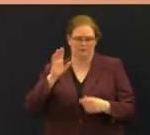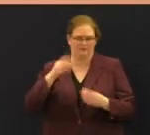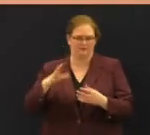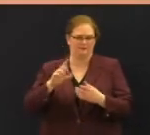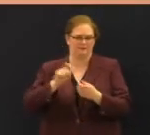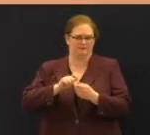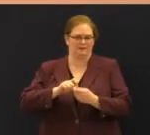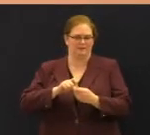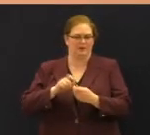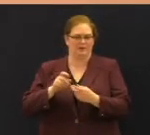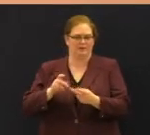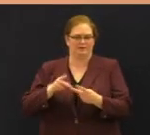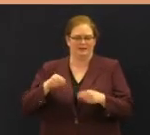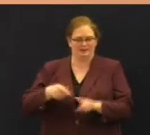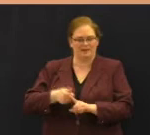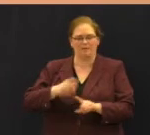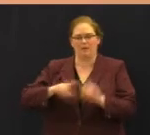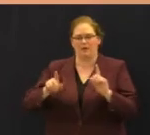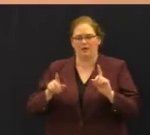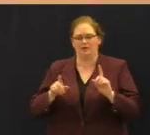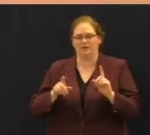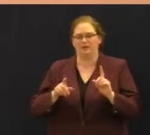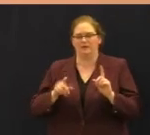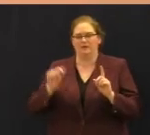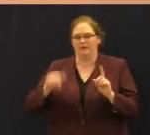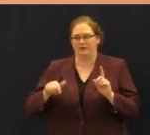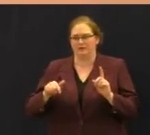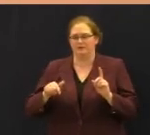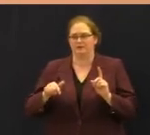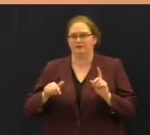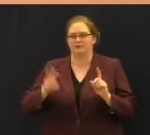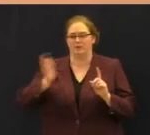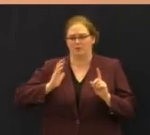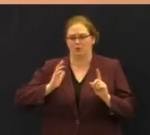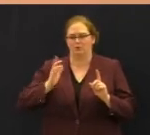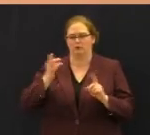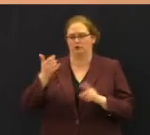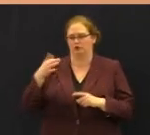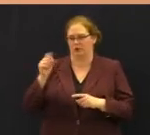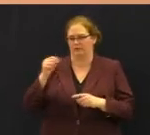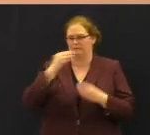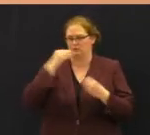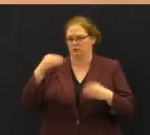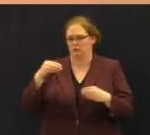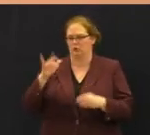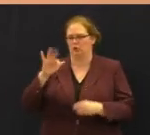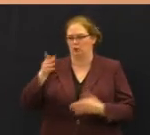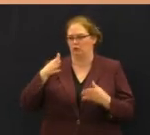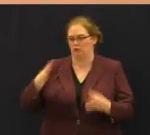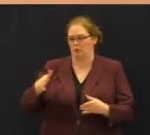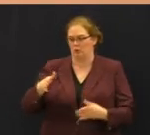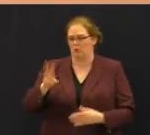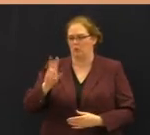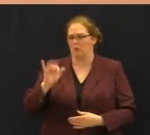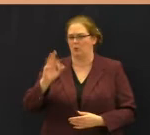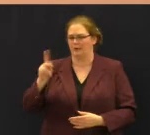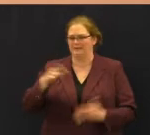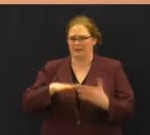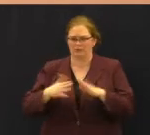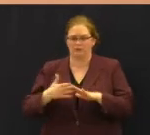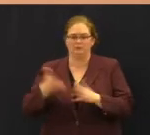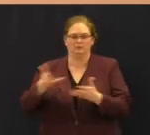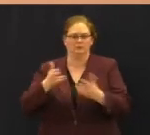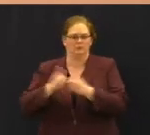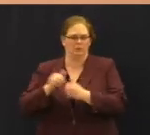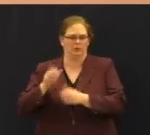the site itself. But this is the former Giant Market on York Road in Warwick Township. We're working with